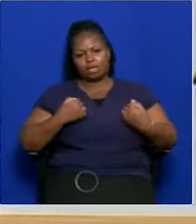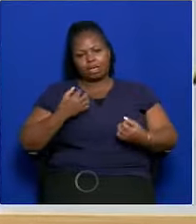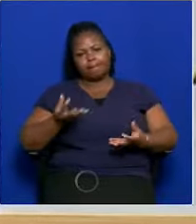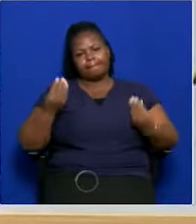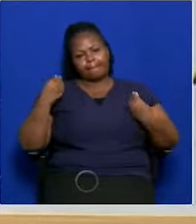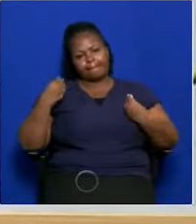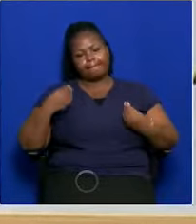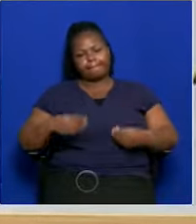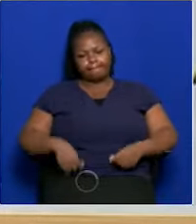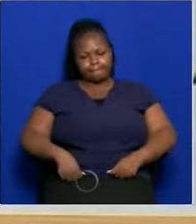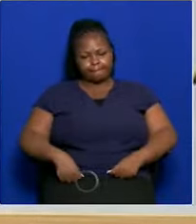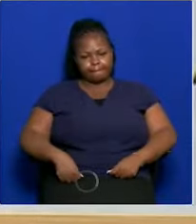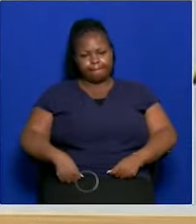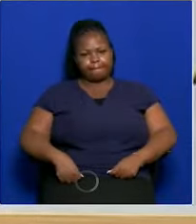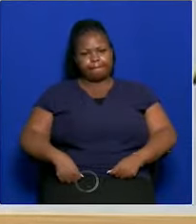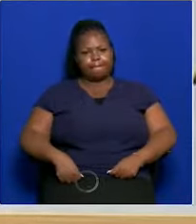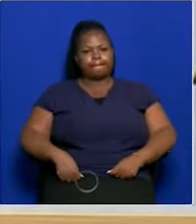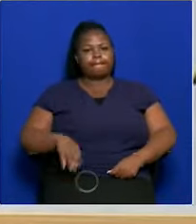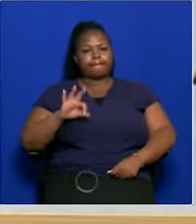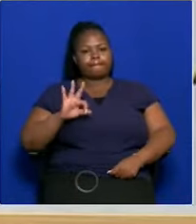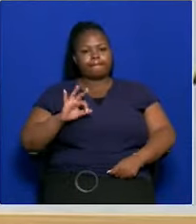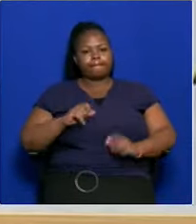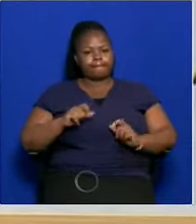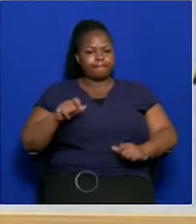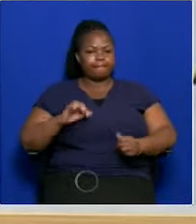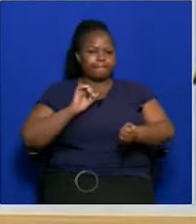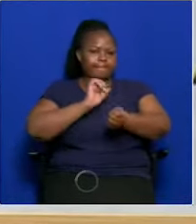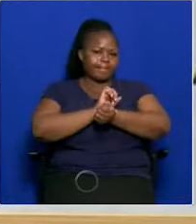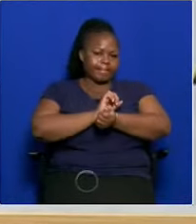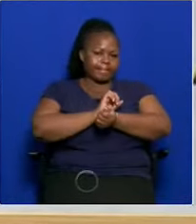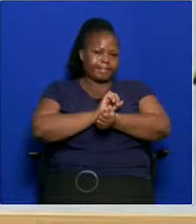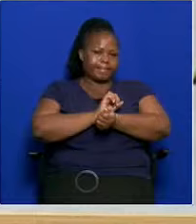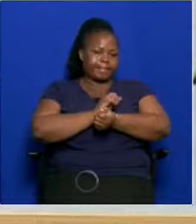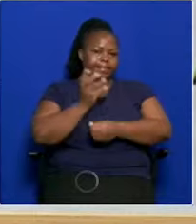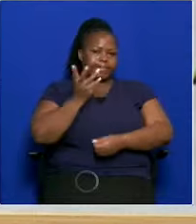3 persons arrested somewhere in Polokwane.